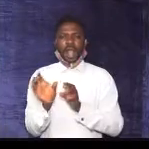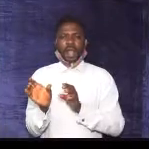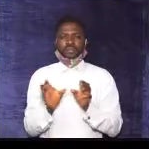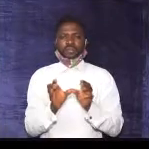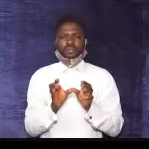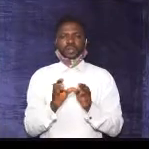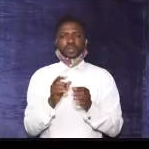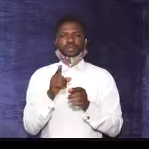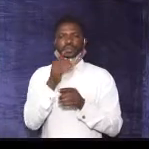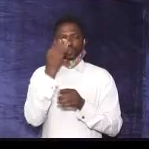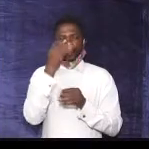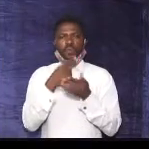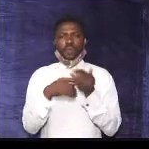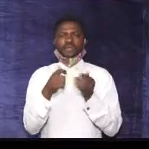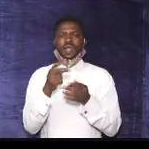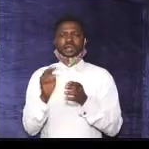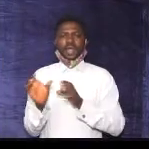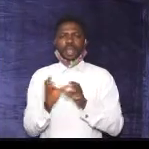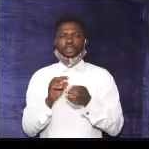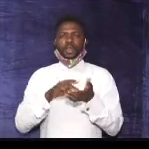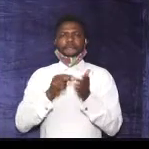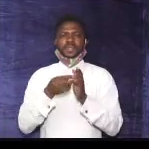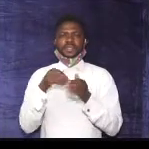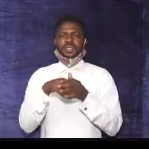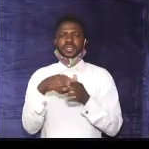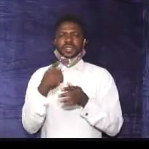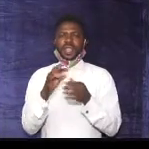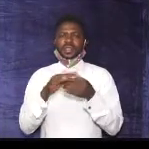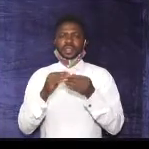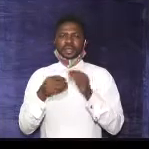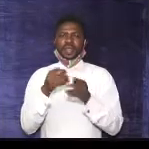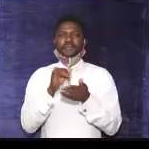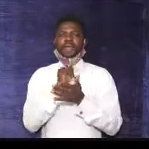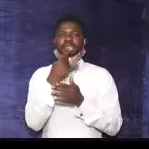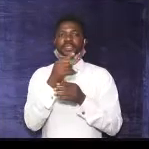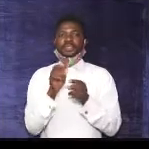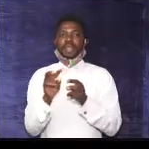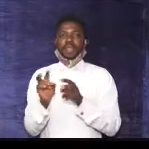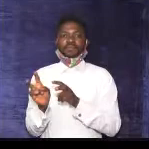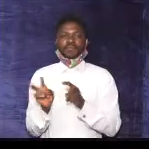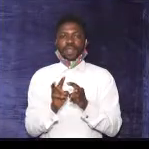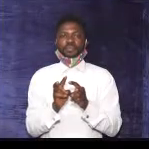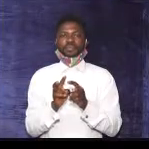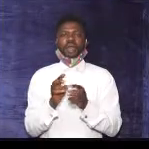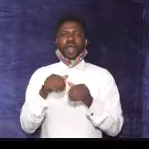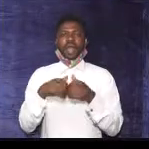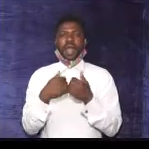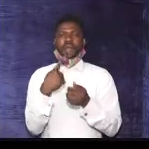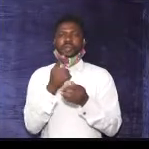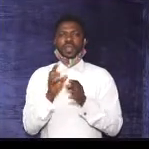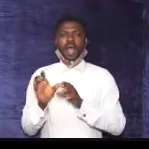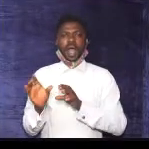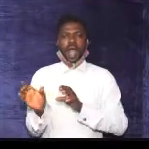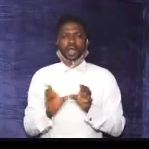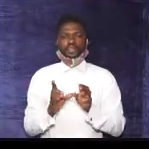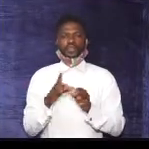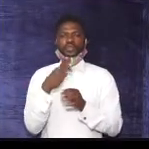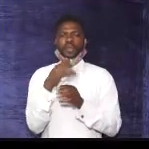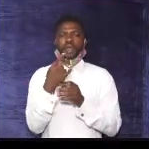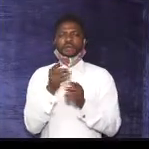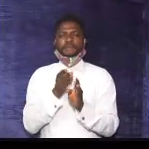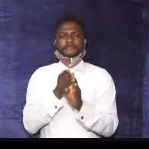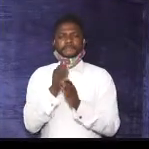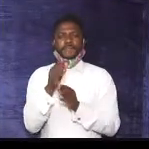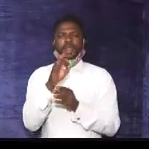the action, you know what an action is in a sentence? That is the verb here. It tells us how the